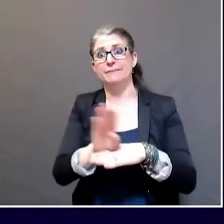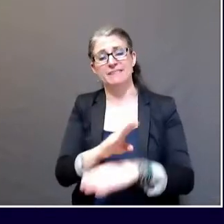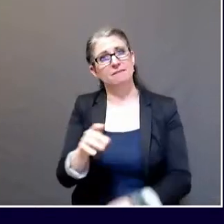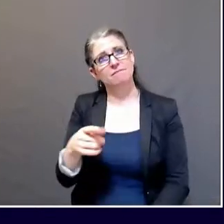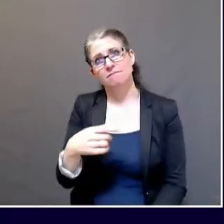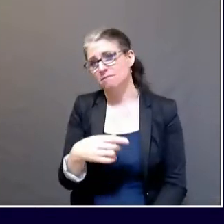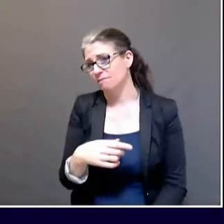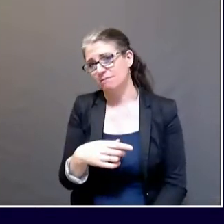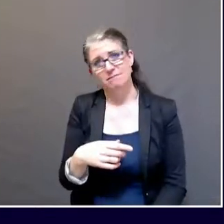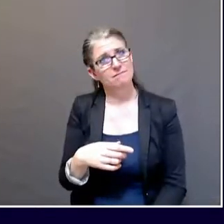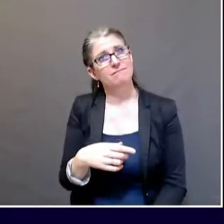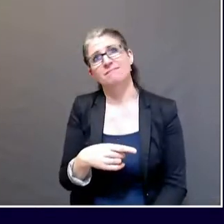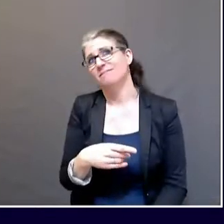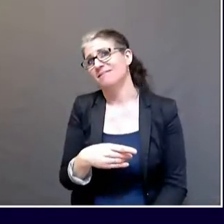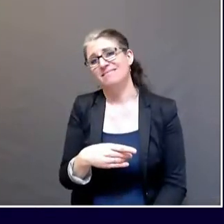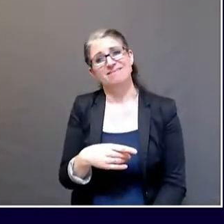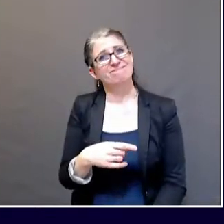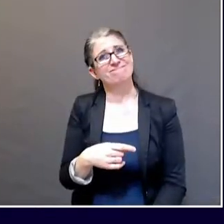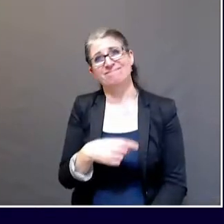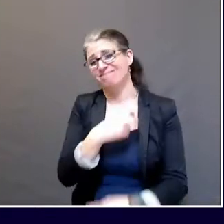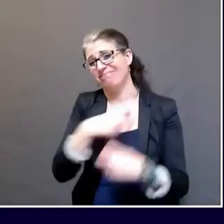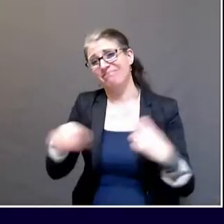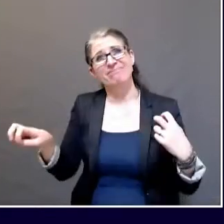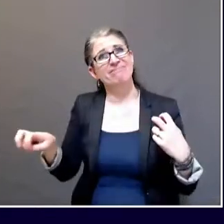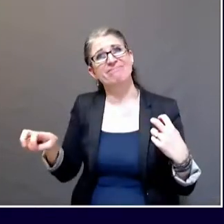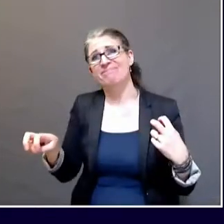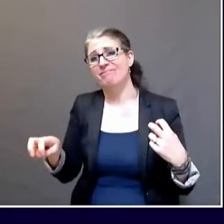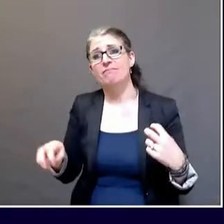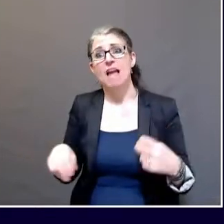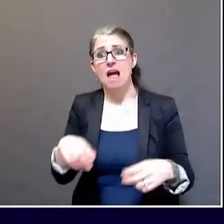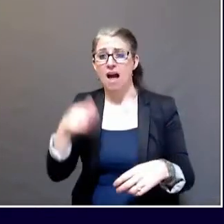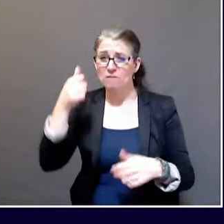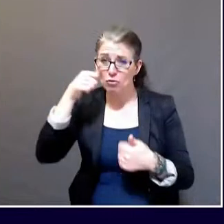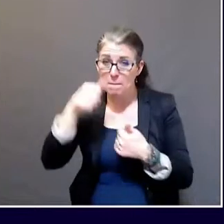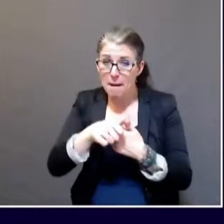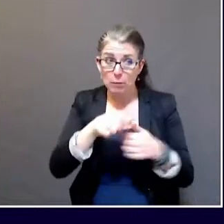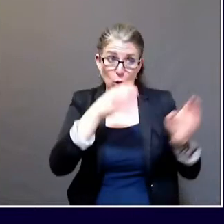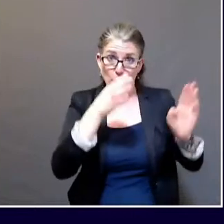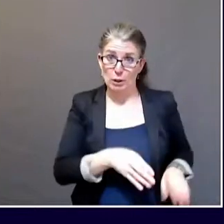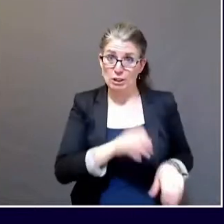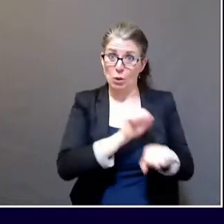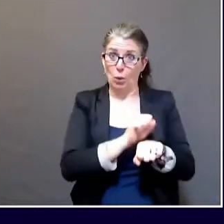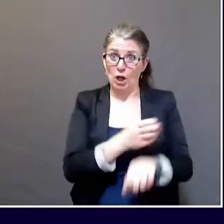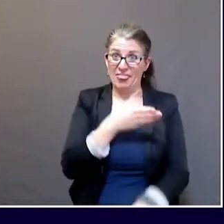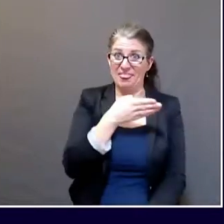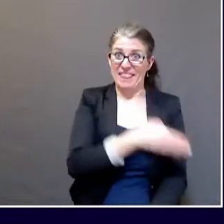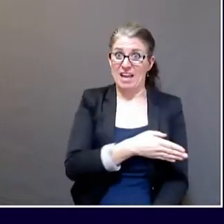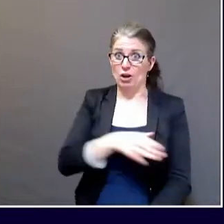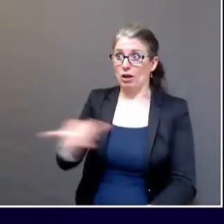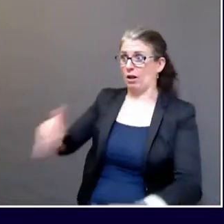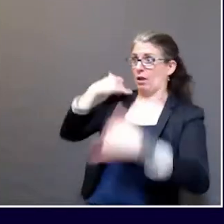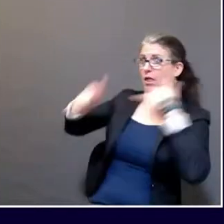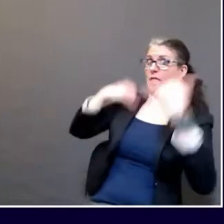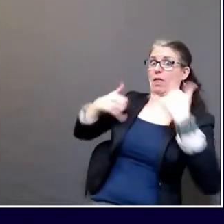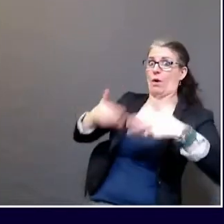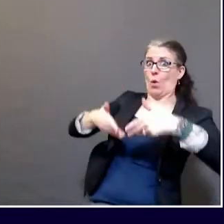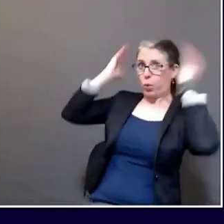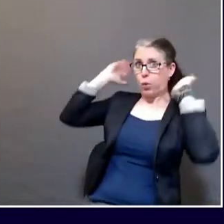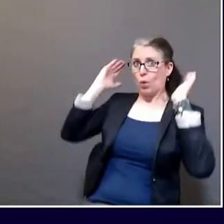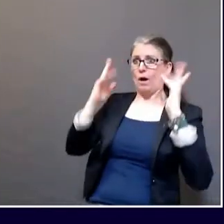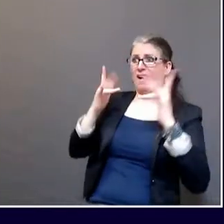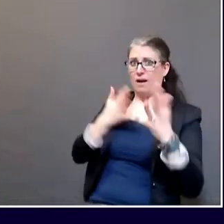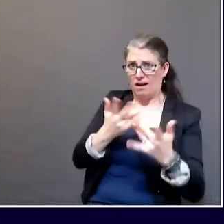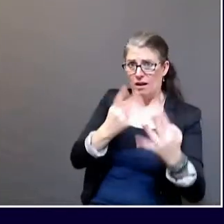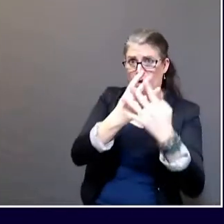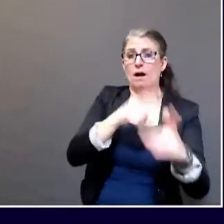an unfortunate consequence of there being such a high demand for vaccine and such a small supply. So, well,